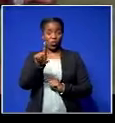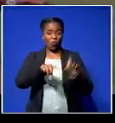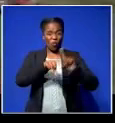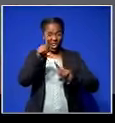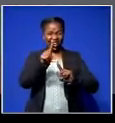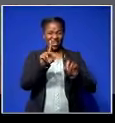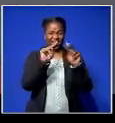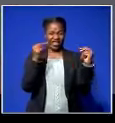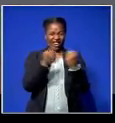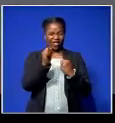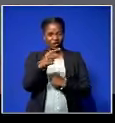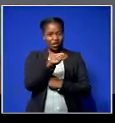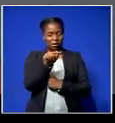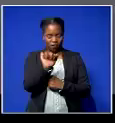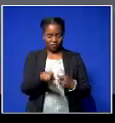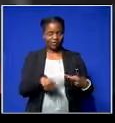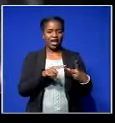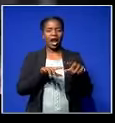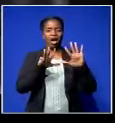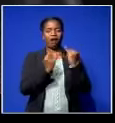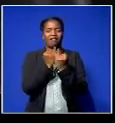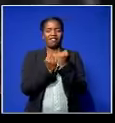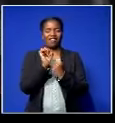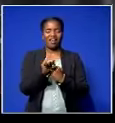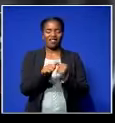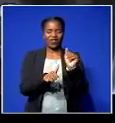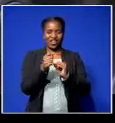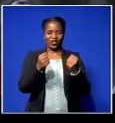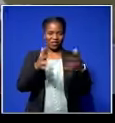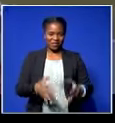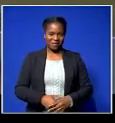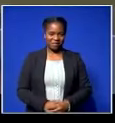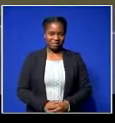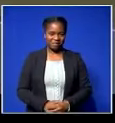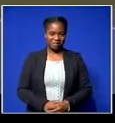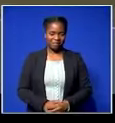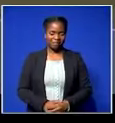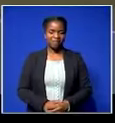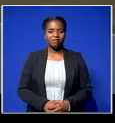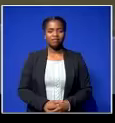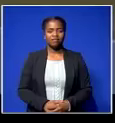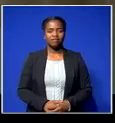National GT Championship and 9 other races with its first owner-driver.